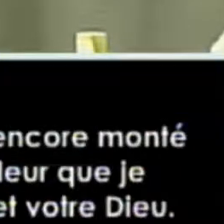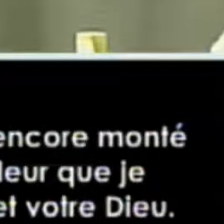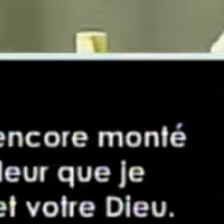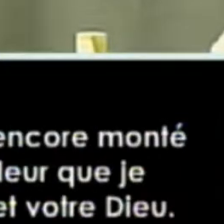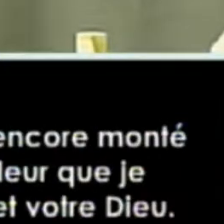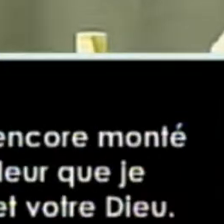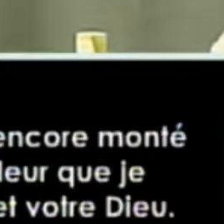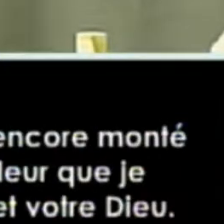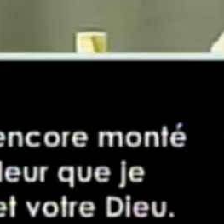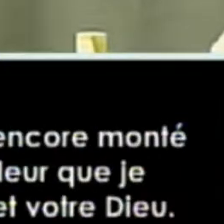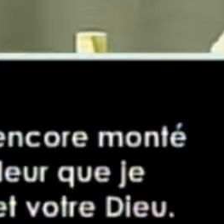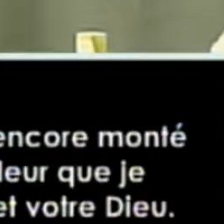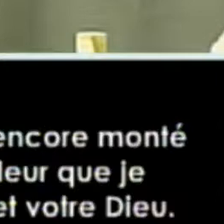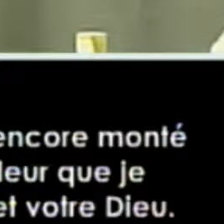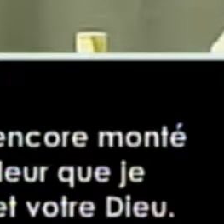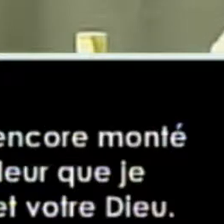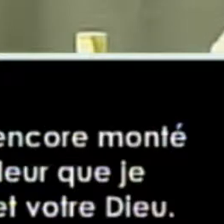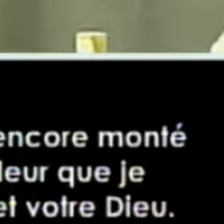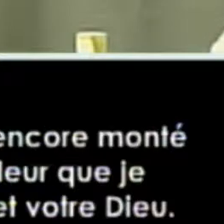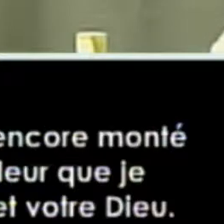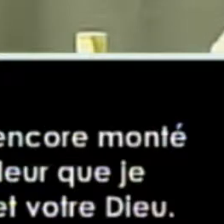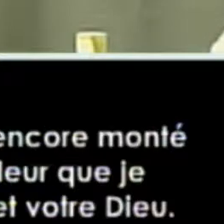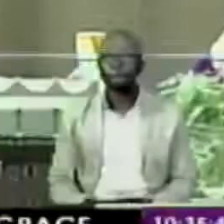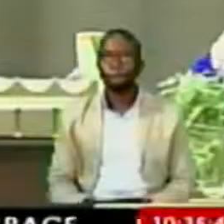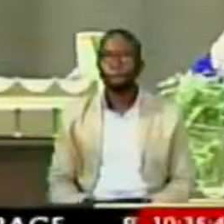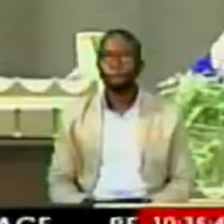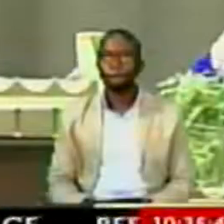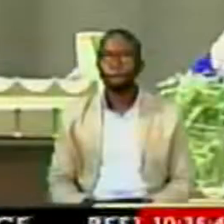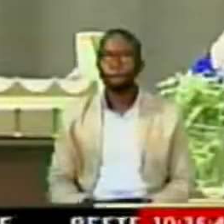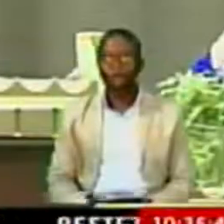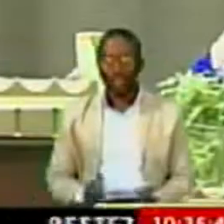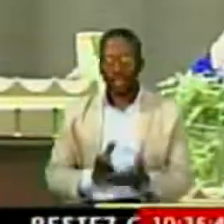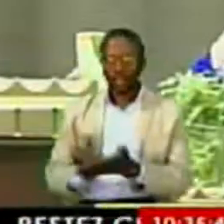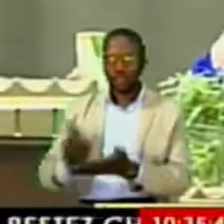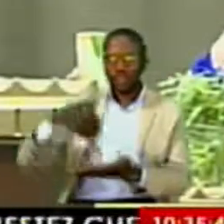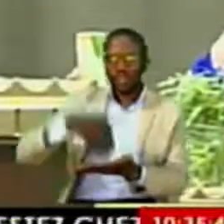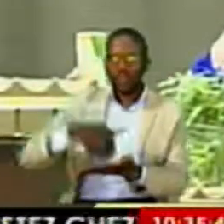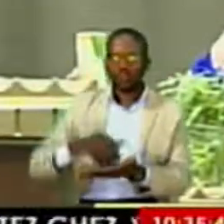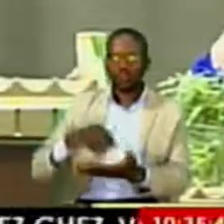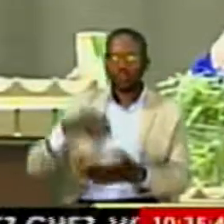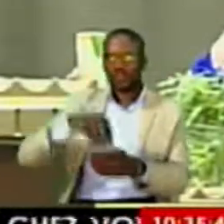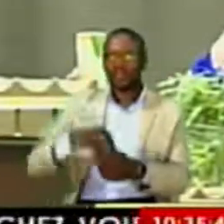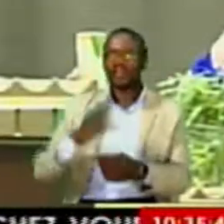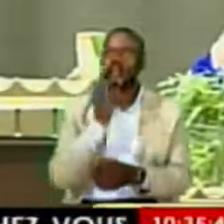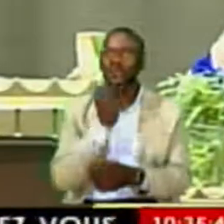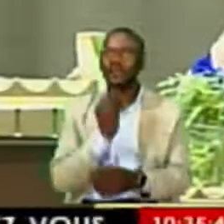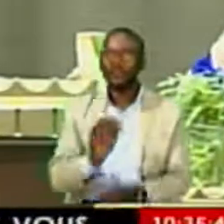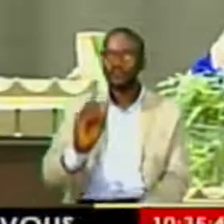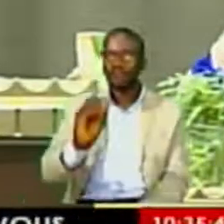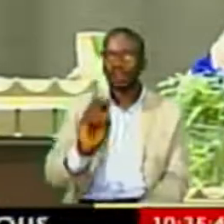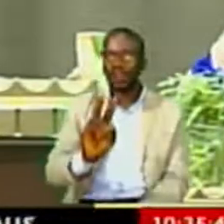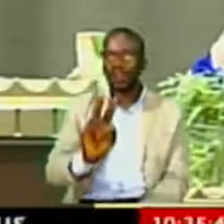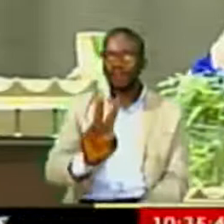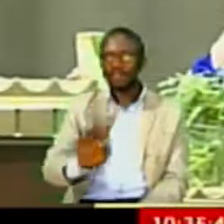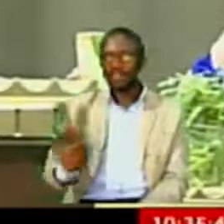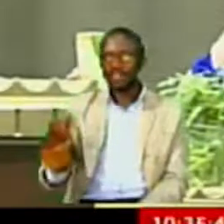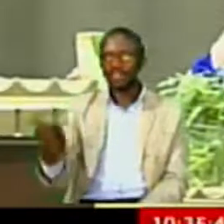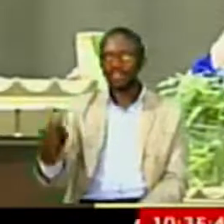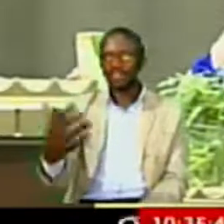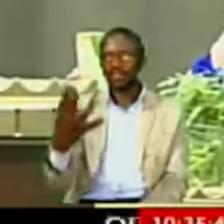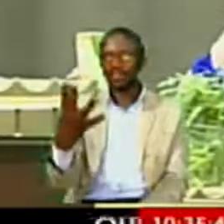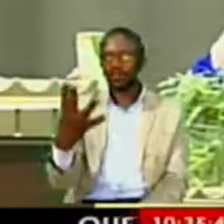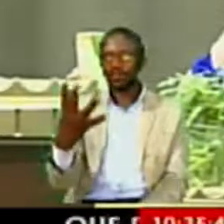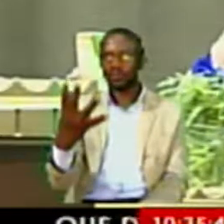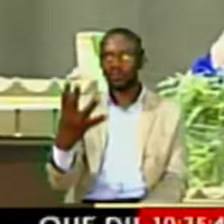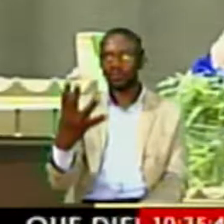And your God. Maintenant retournons en hébreu. Now let's go back to Hebrews. Verset 14. Hebrews chapter 2,